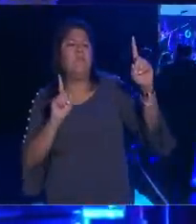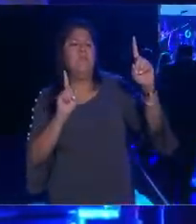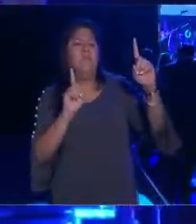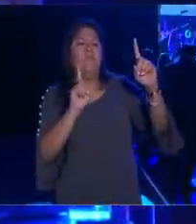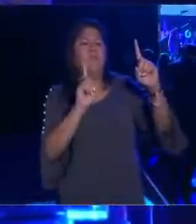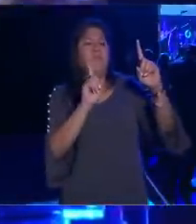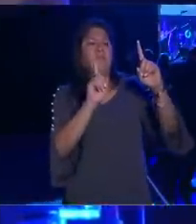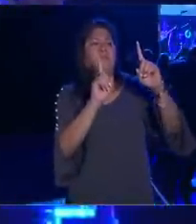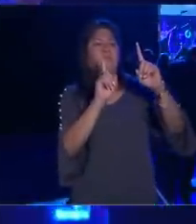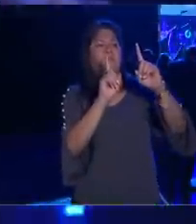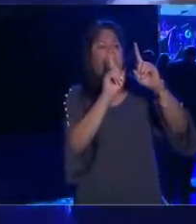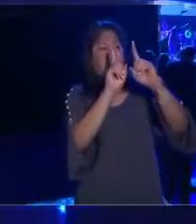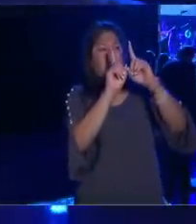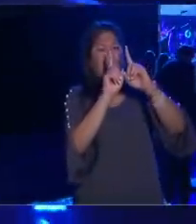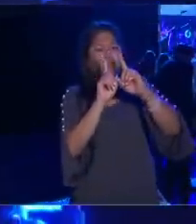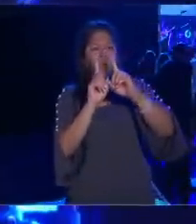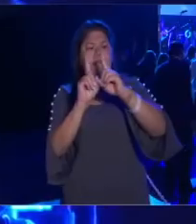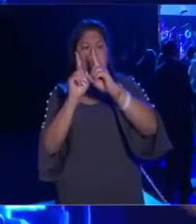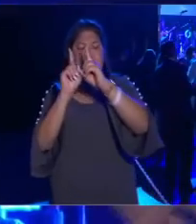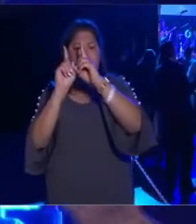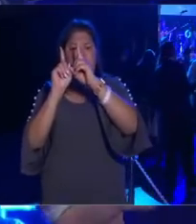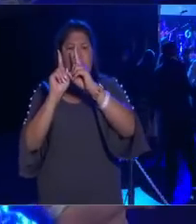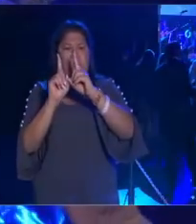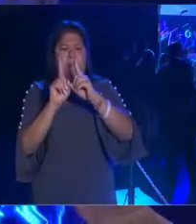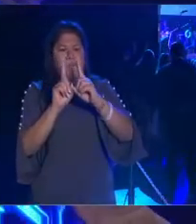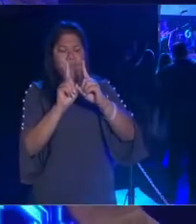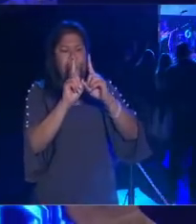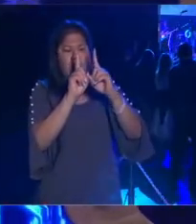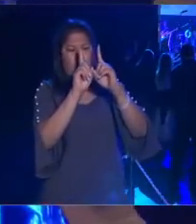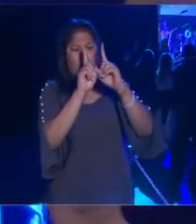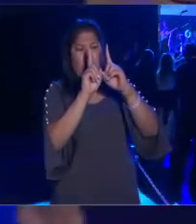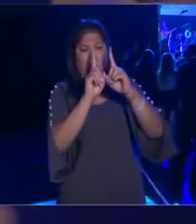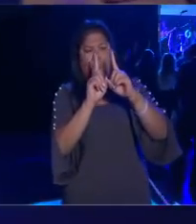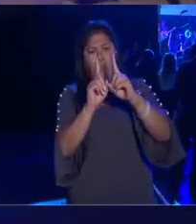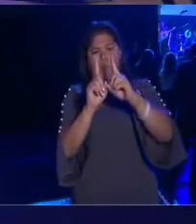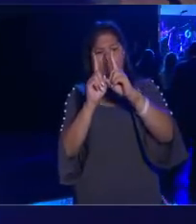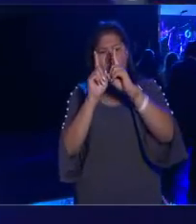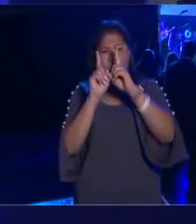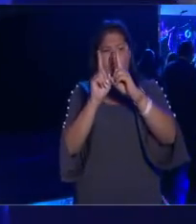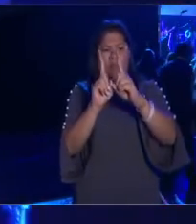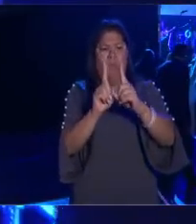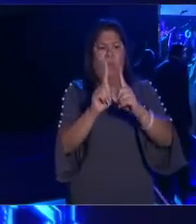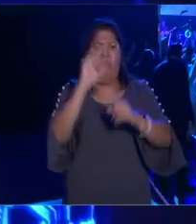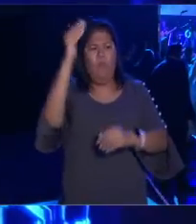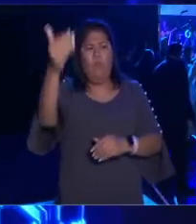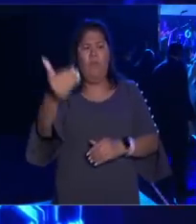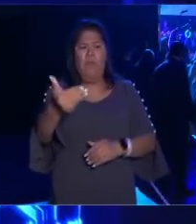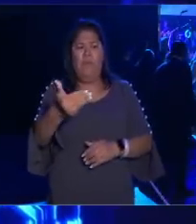Strong and close.